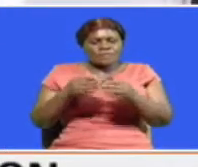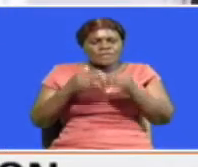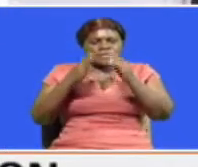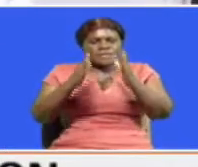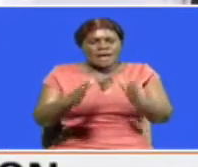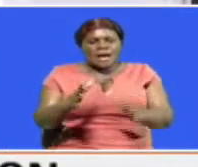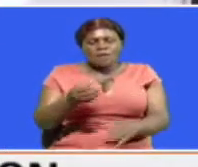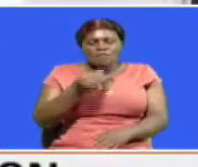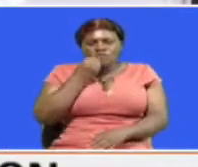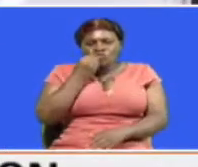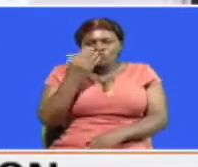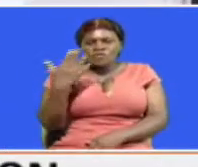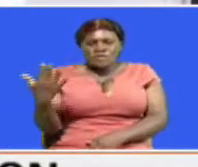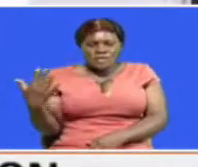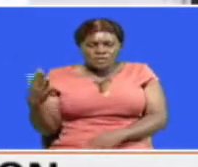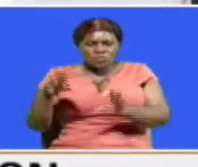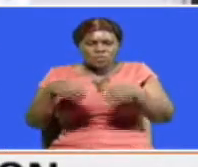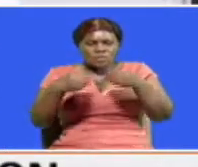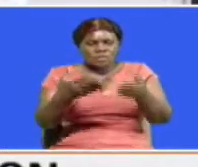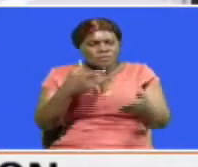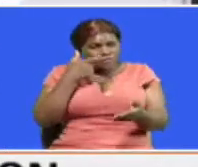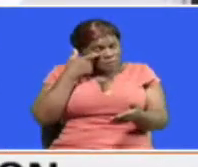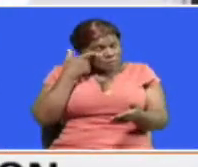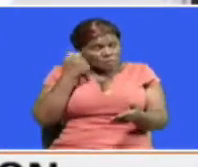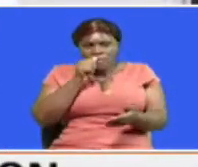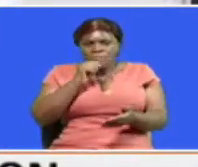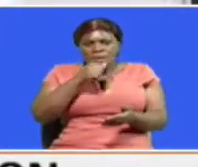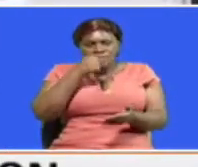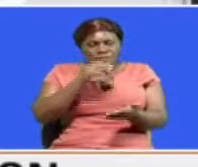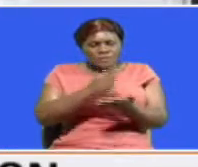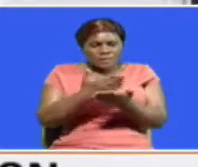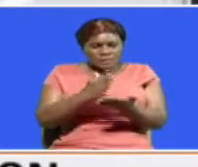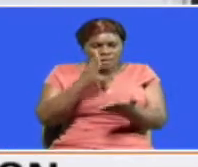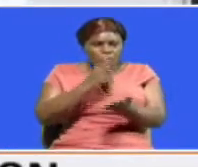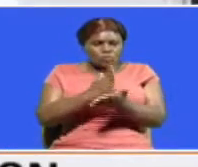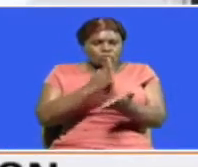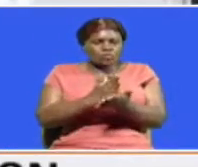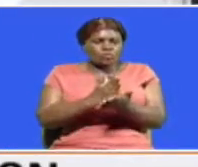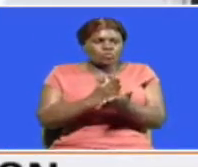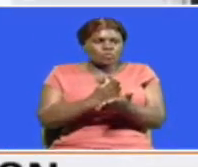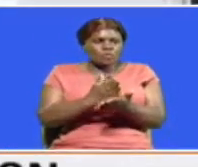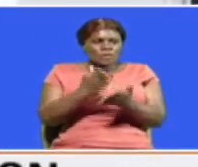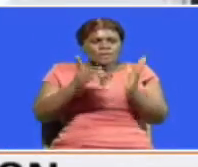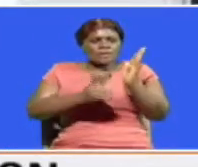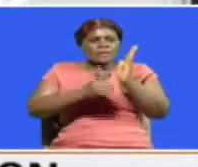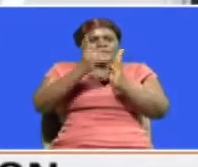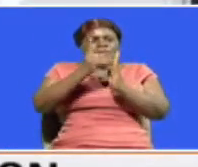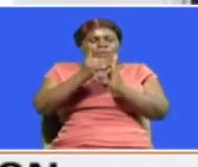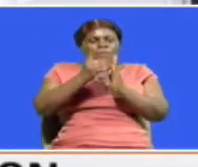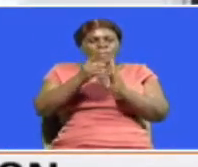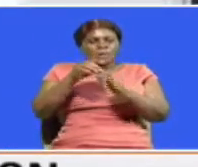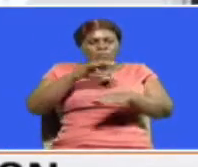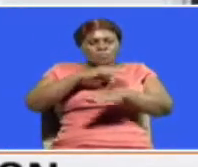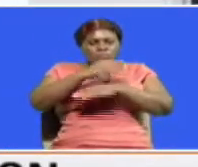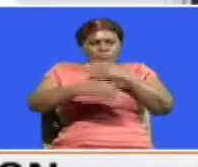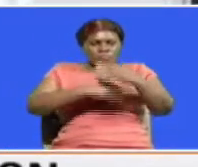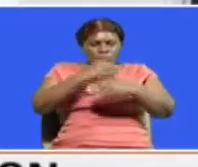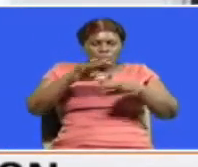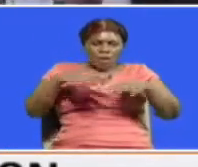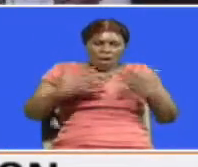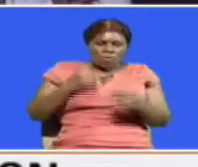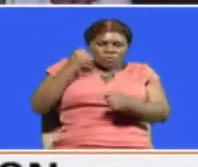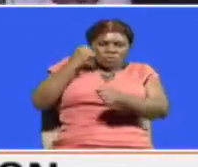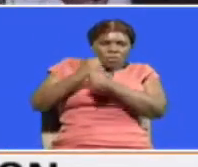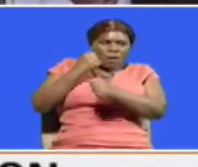the ingredient supply to the bakery sector. And pretty much we're showcasing the latest development in our equipment and how that